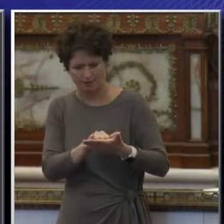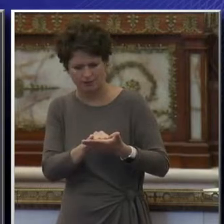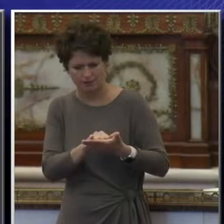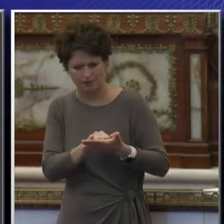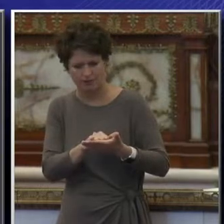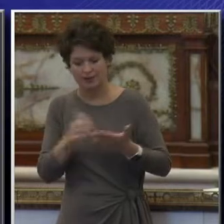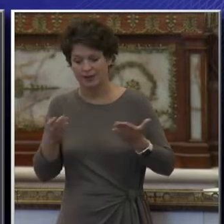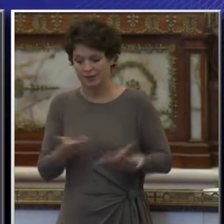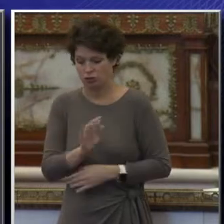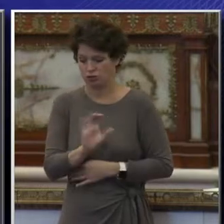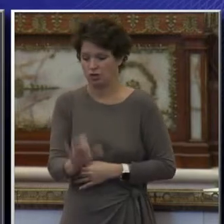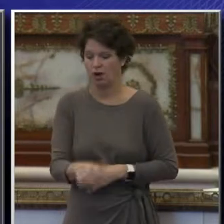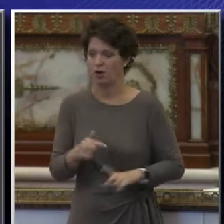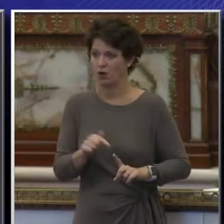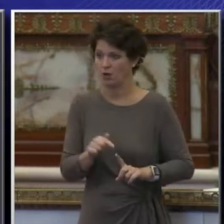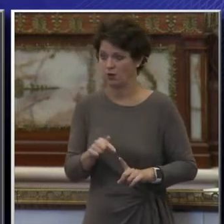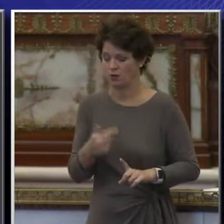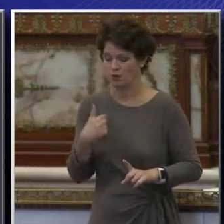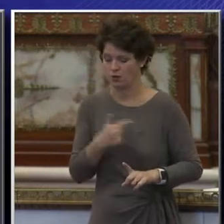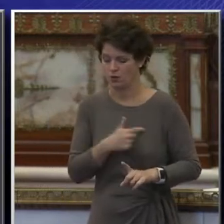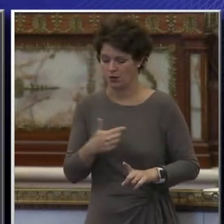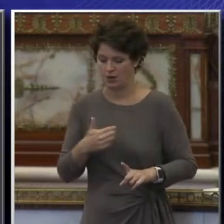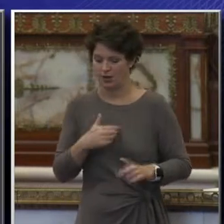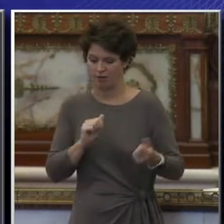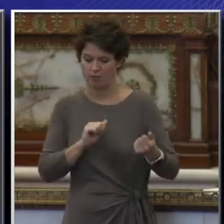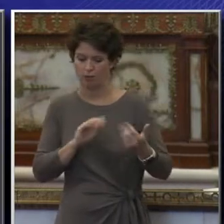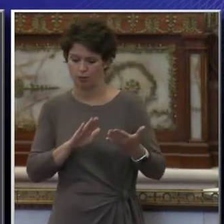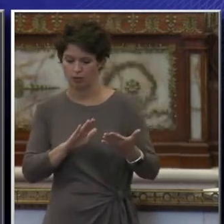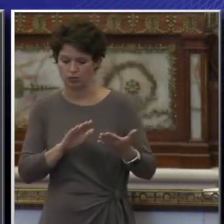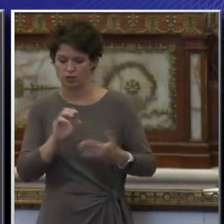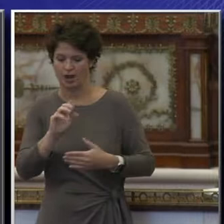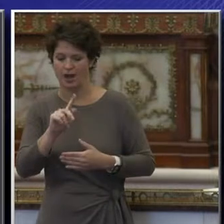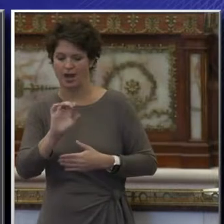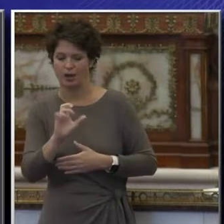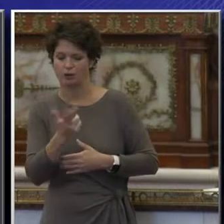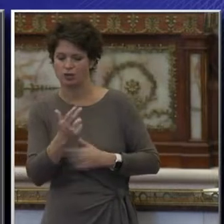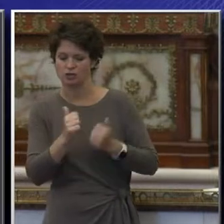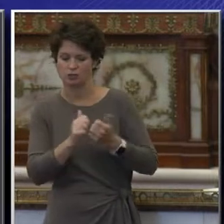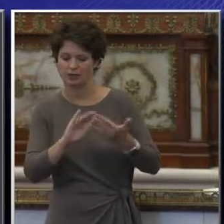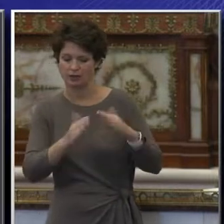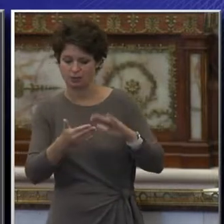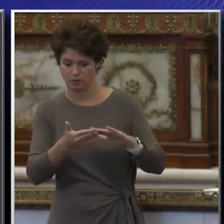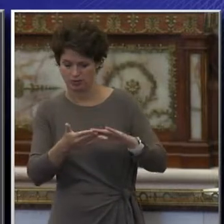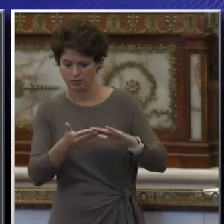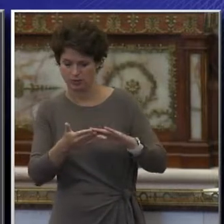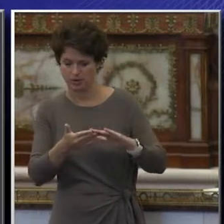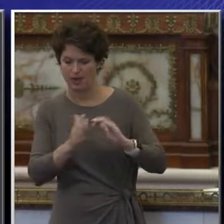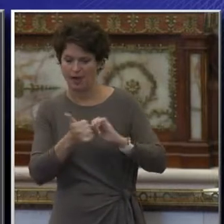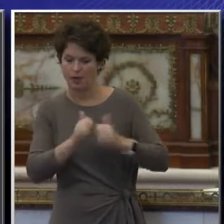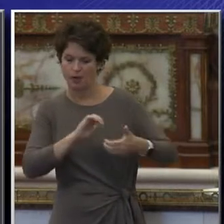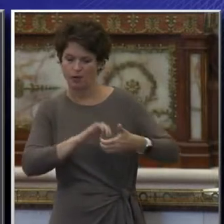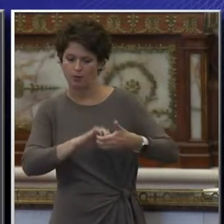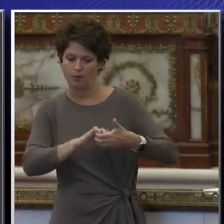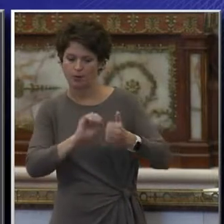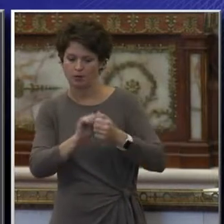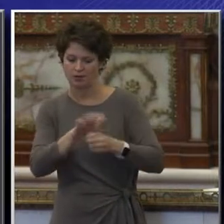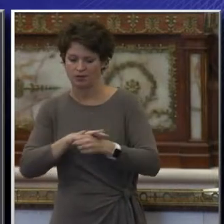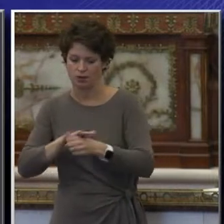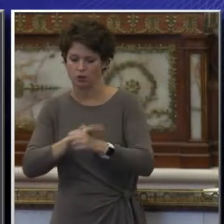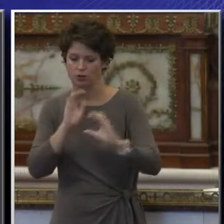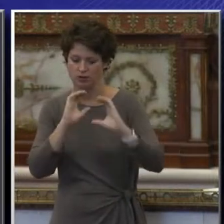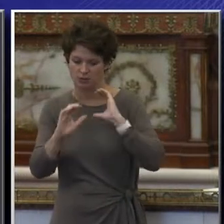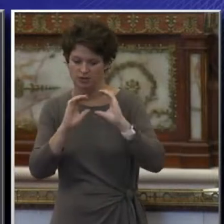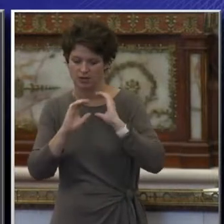Here in Chicago, we have approached outreach with the community by partnering up with local